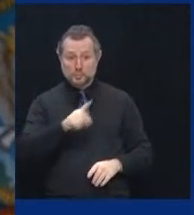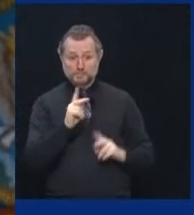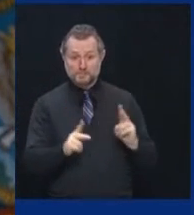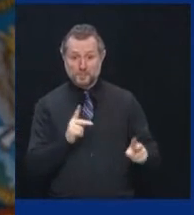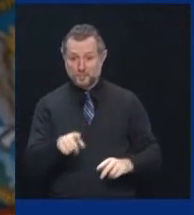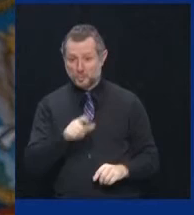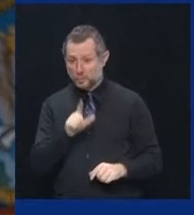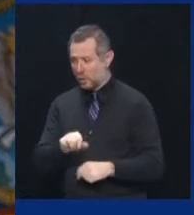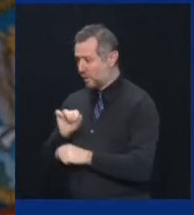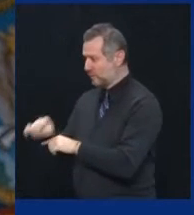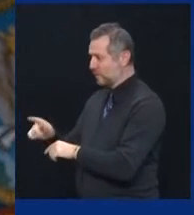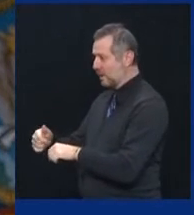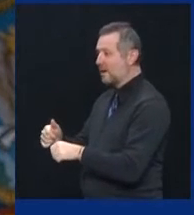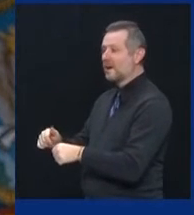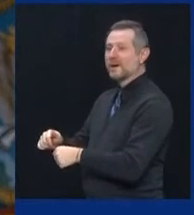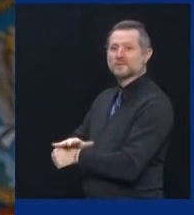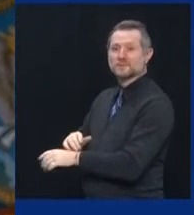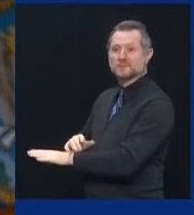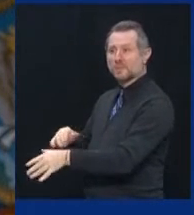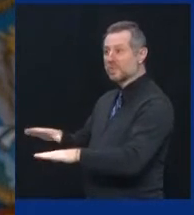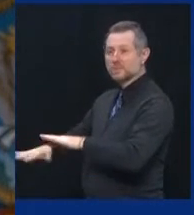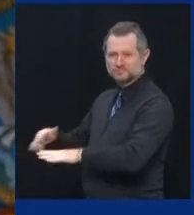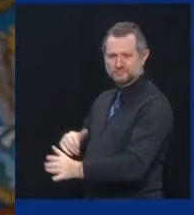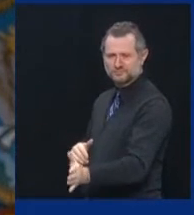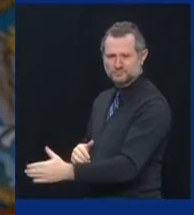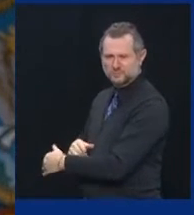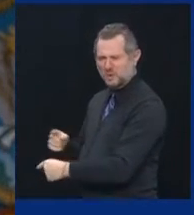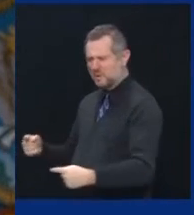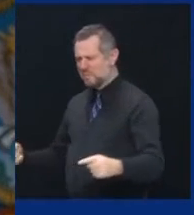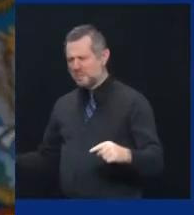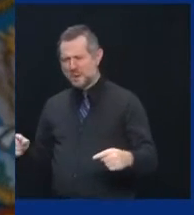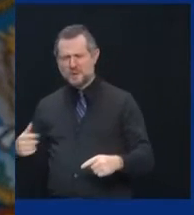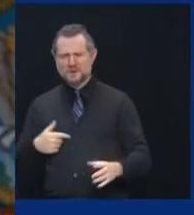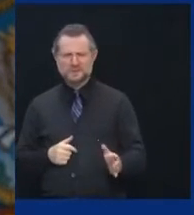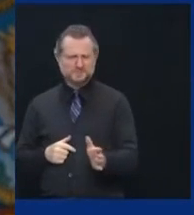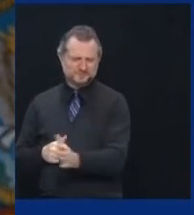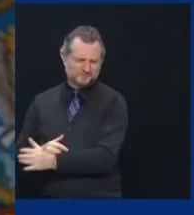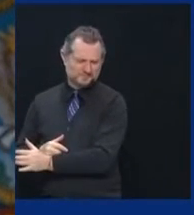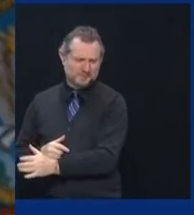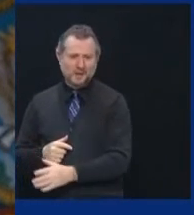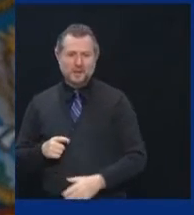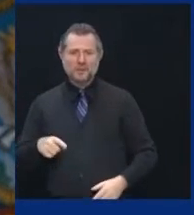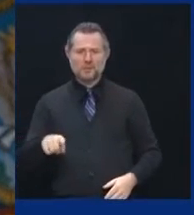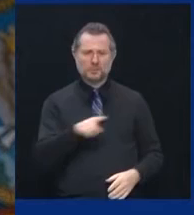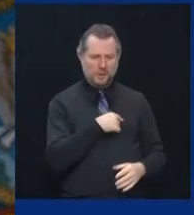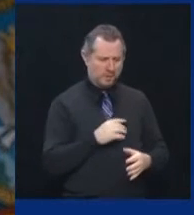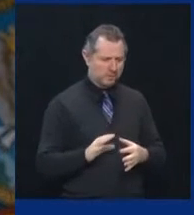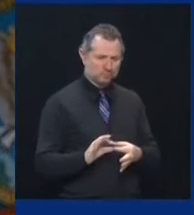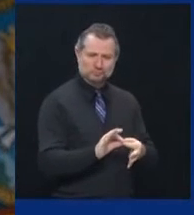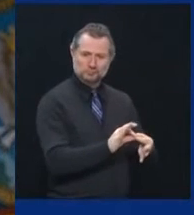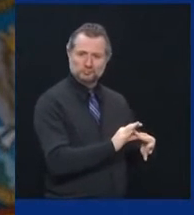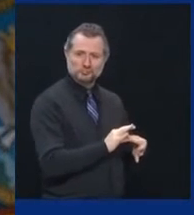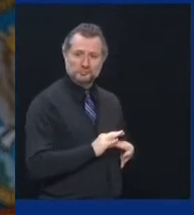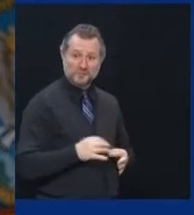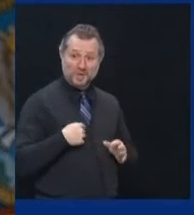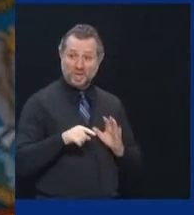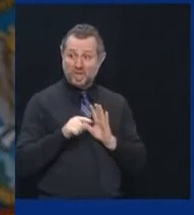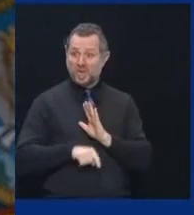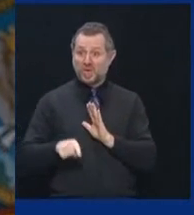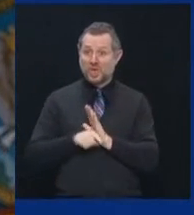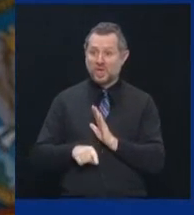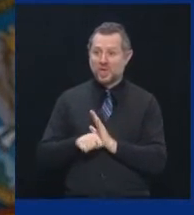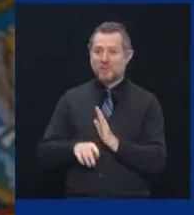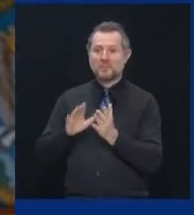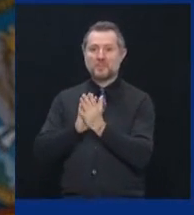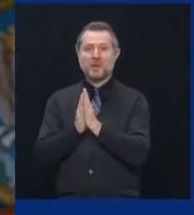When petty divisions give way to the power of unity, when self-doubt is overcome by